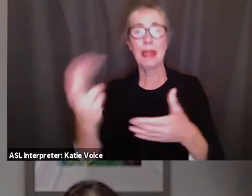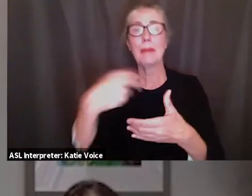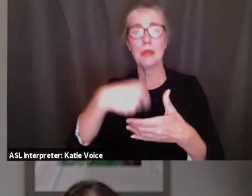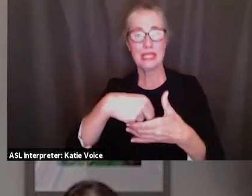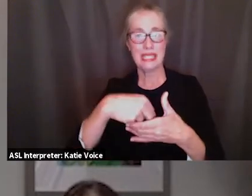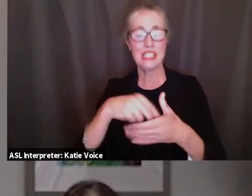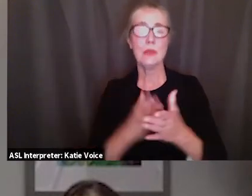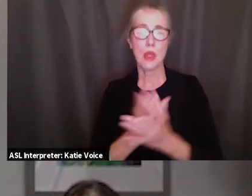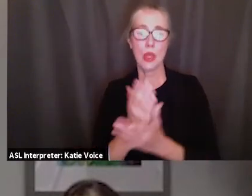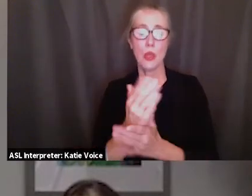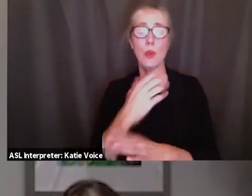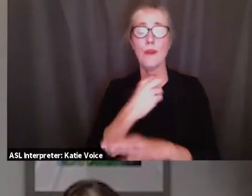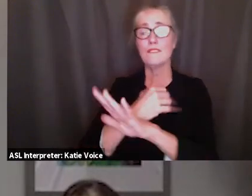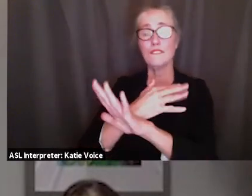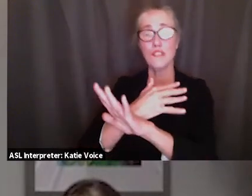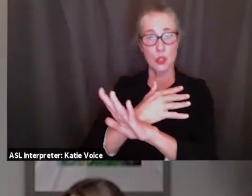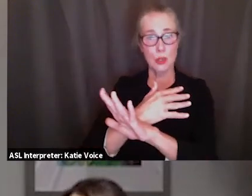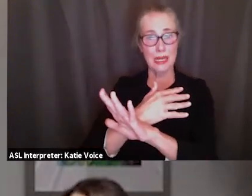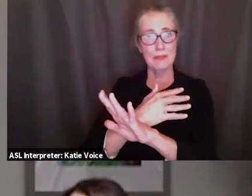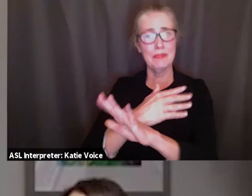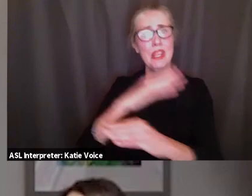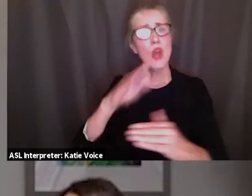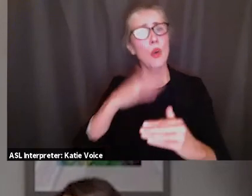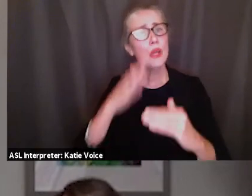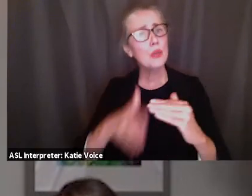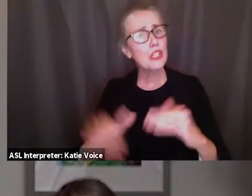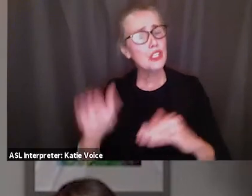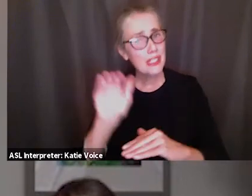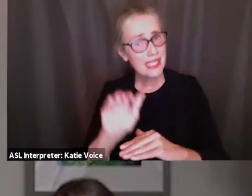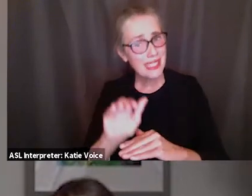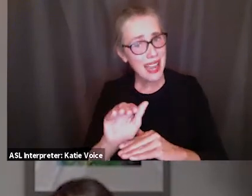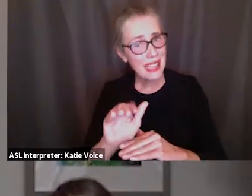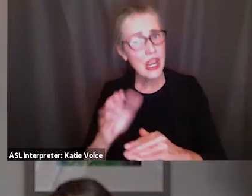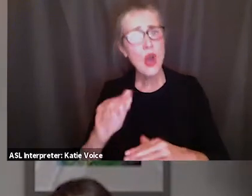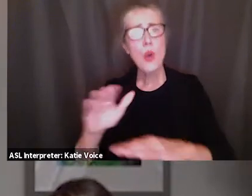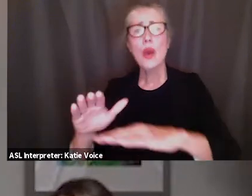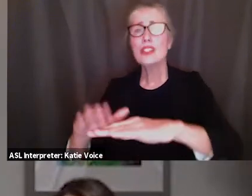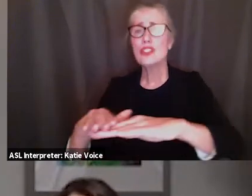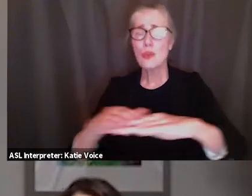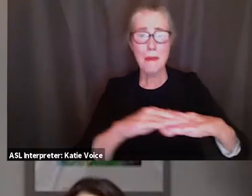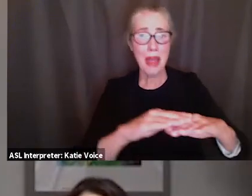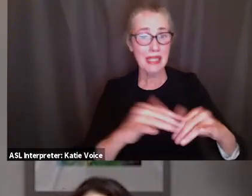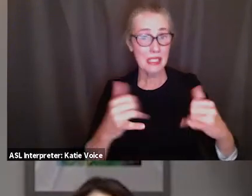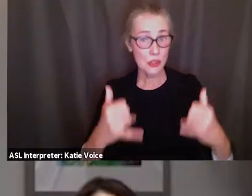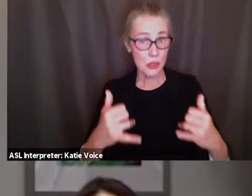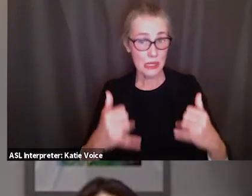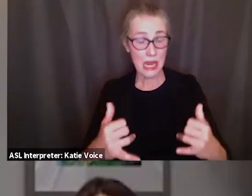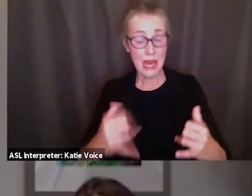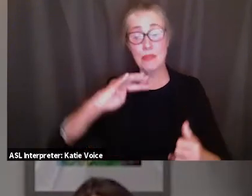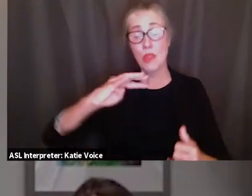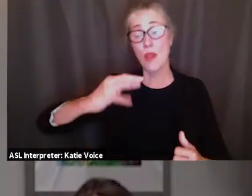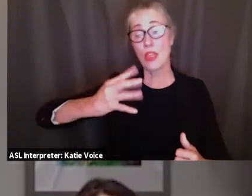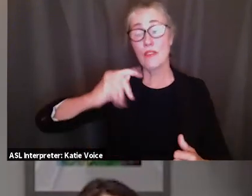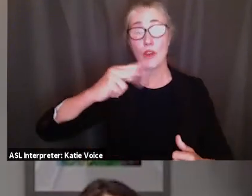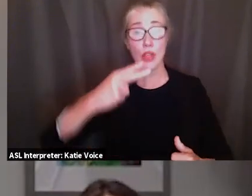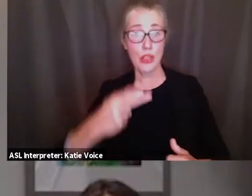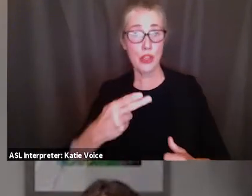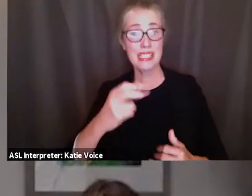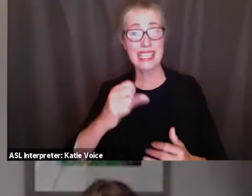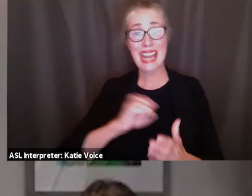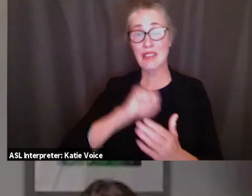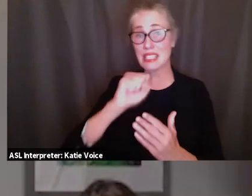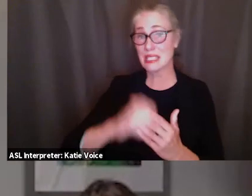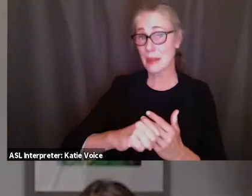virtually. So as we adjourn tonight, I also want to remind us that today, the 4th Thursday of September,